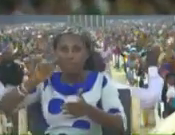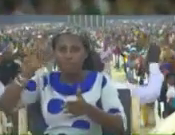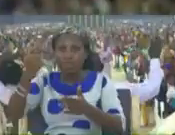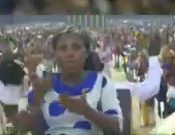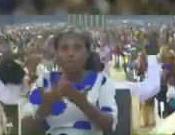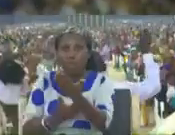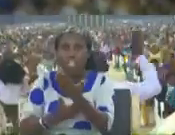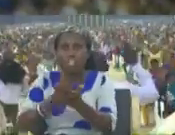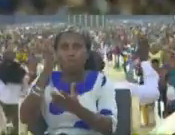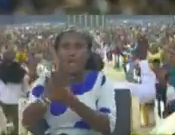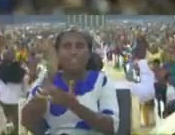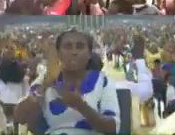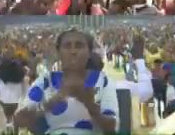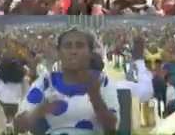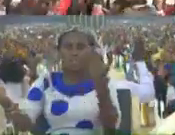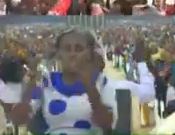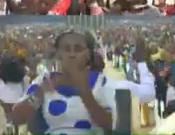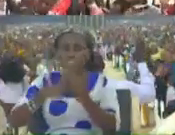will be restored.